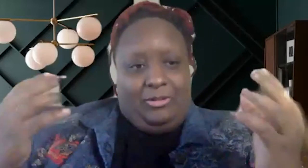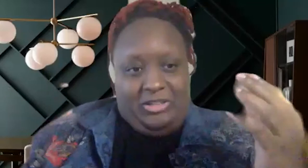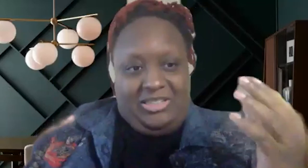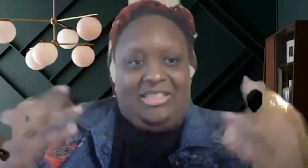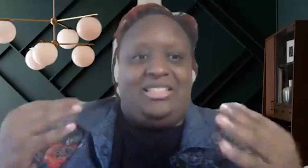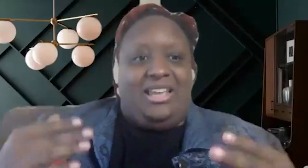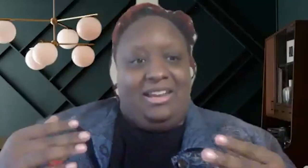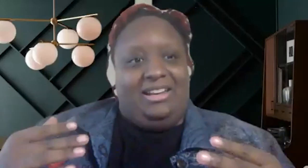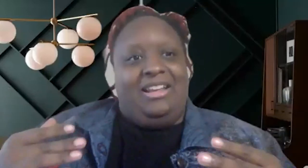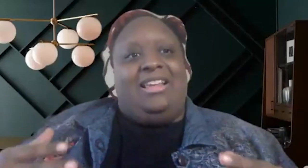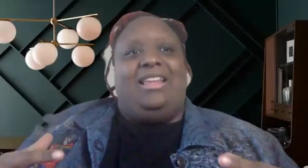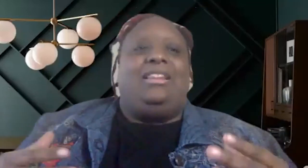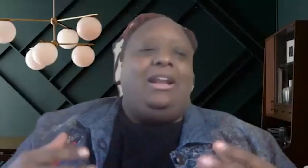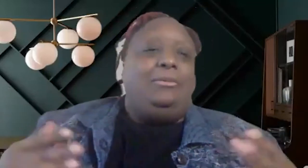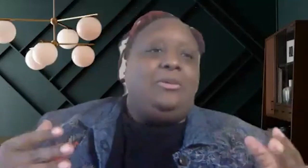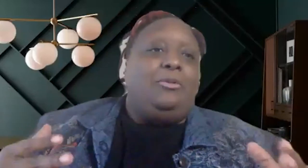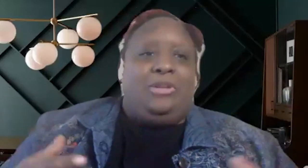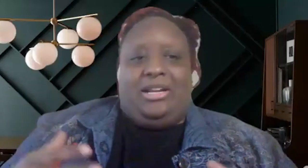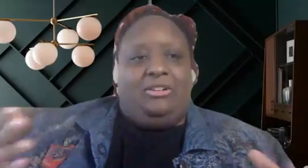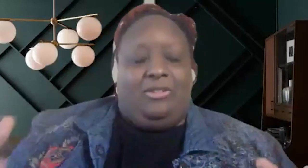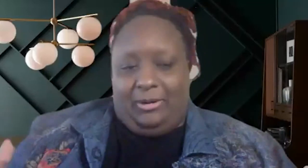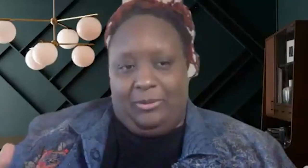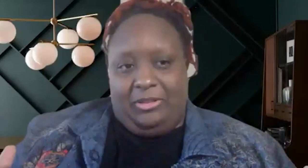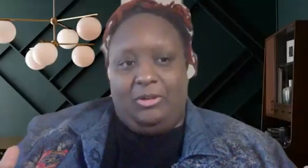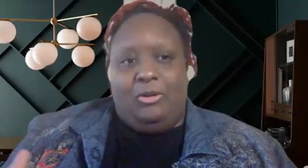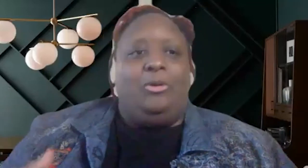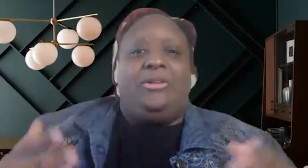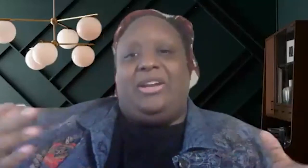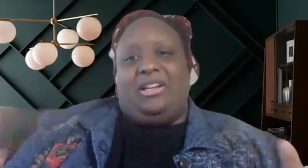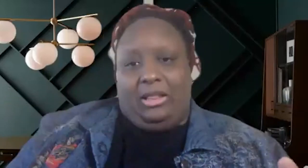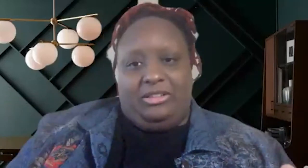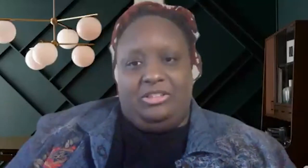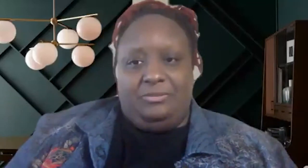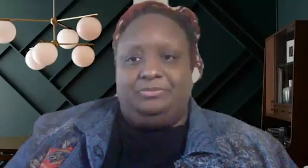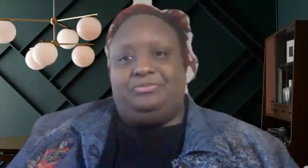live underneath this skin that a lot of people will not interact with or even